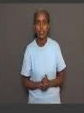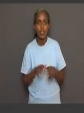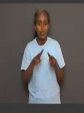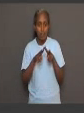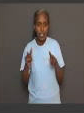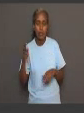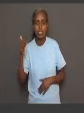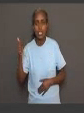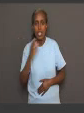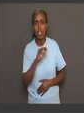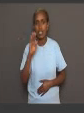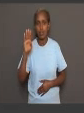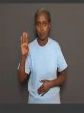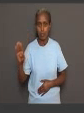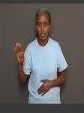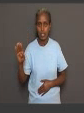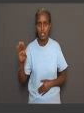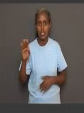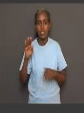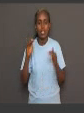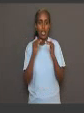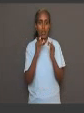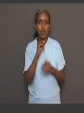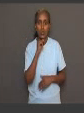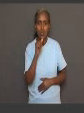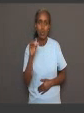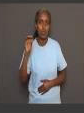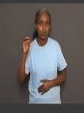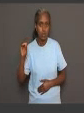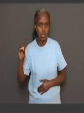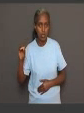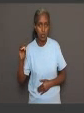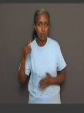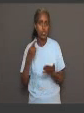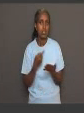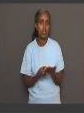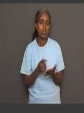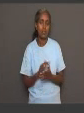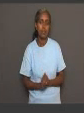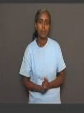Variables a and b cannot equal 0 in this instance.